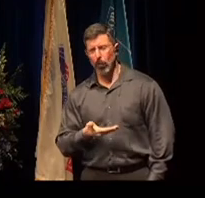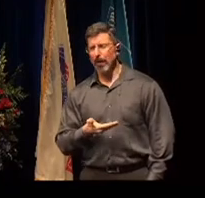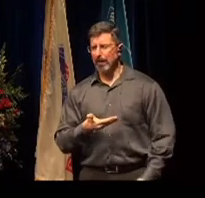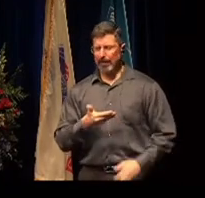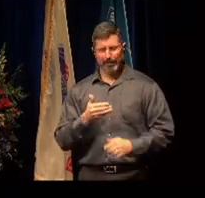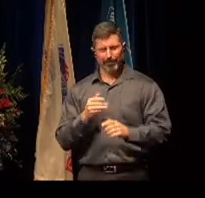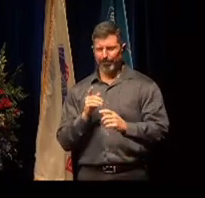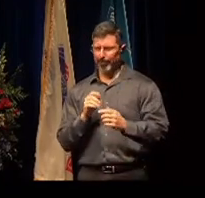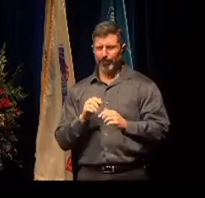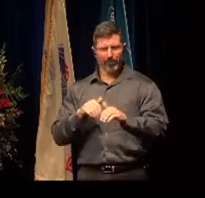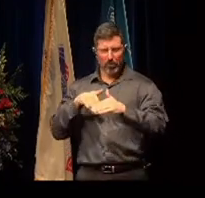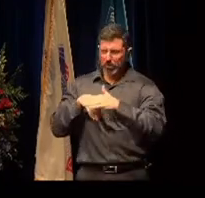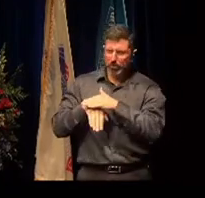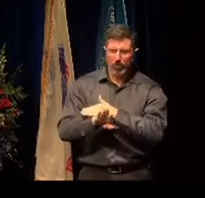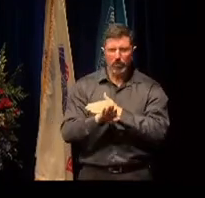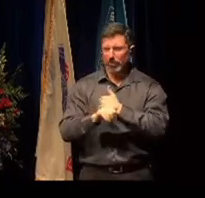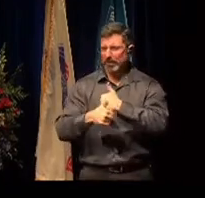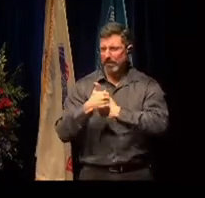brothers followed.